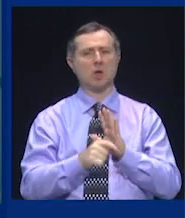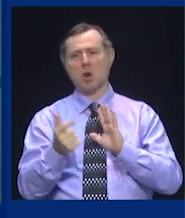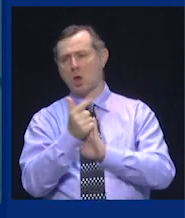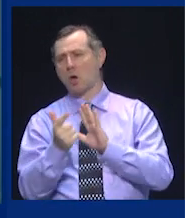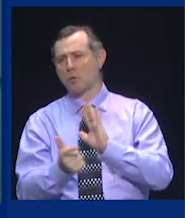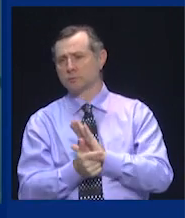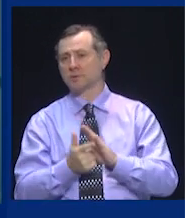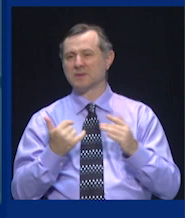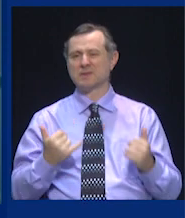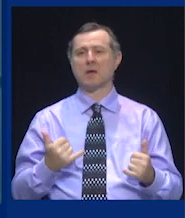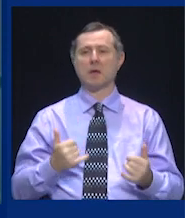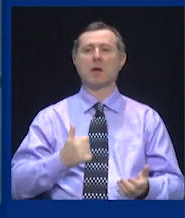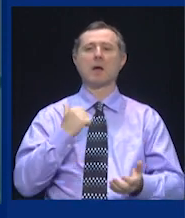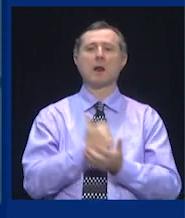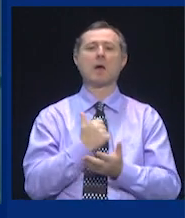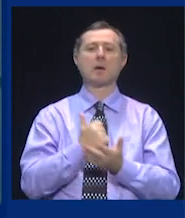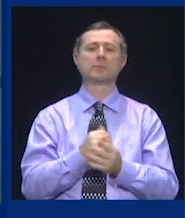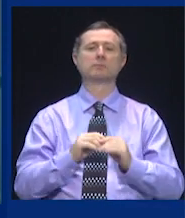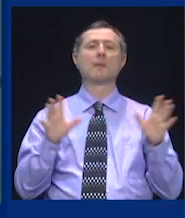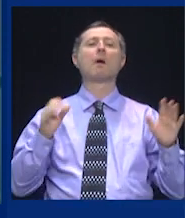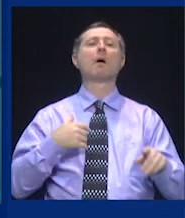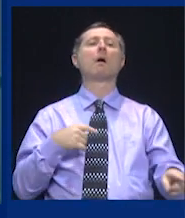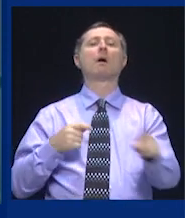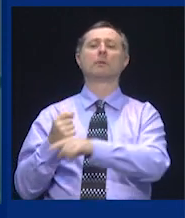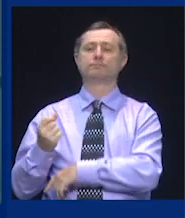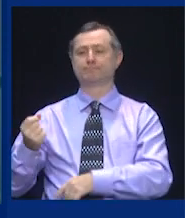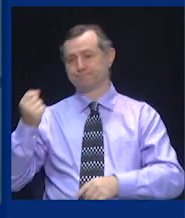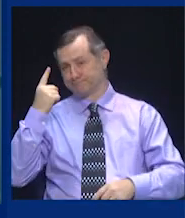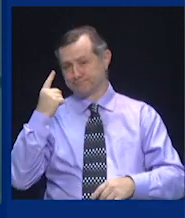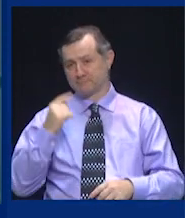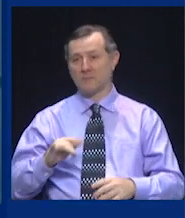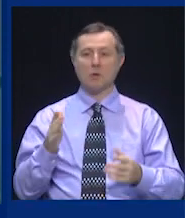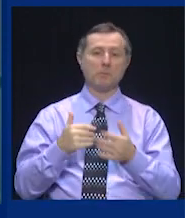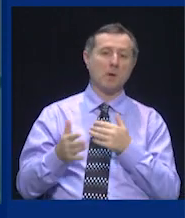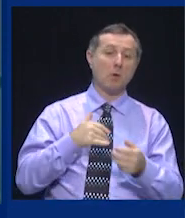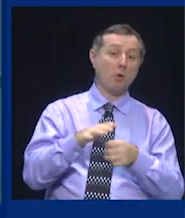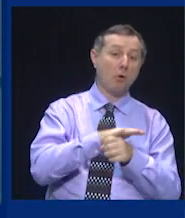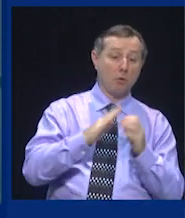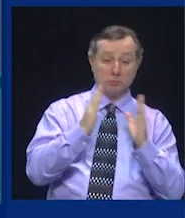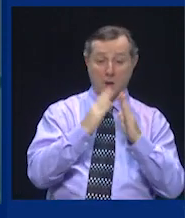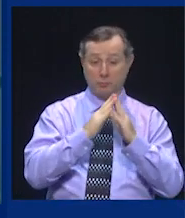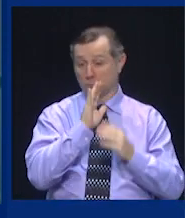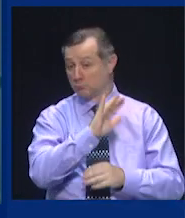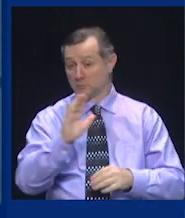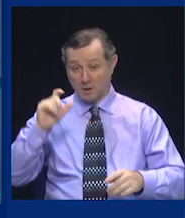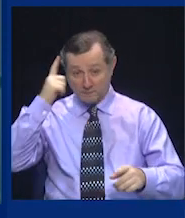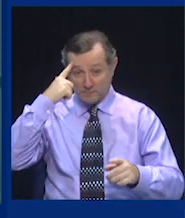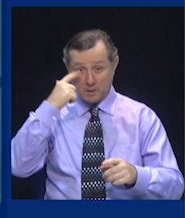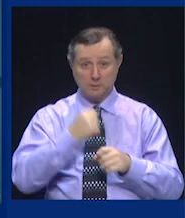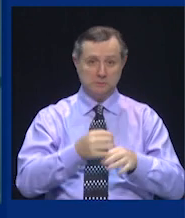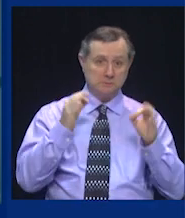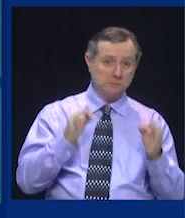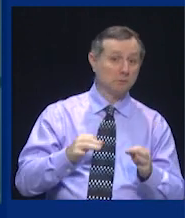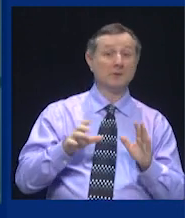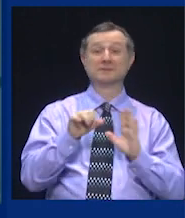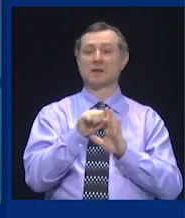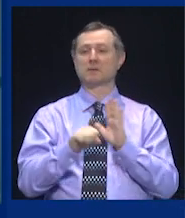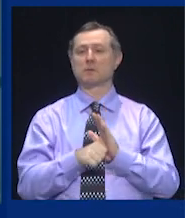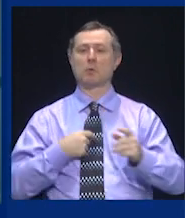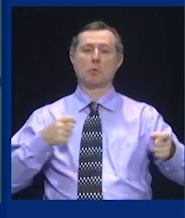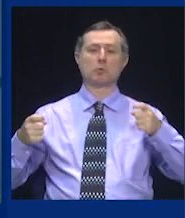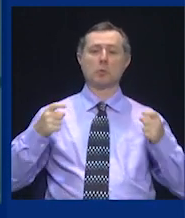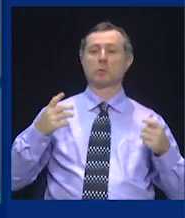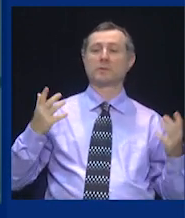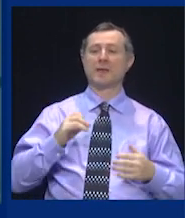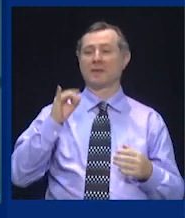cleared up all the confusion, and it basically said it doesn't matter what the local governments decide, the state has control.